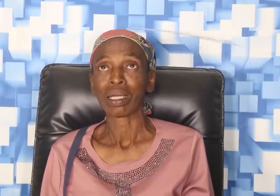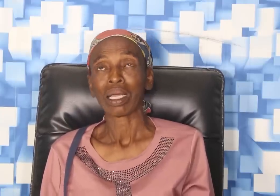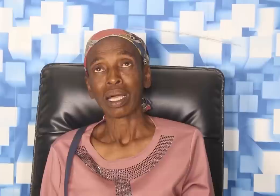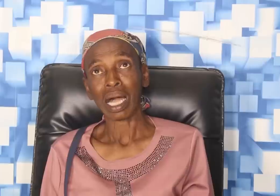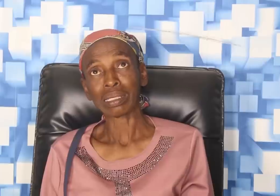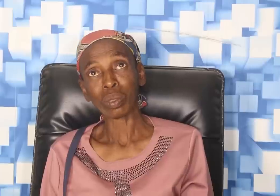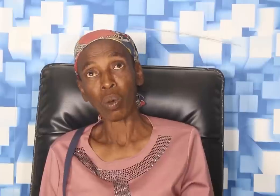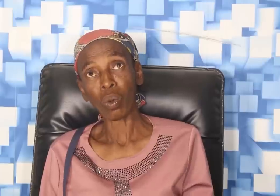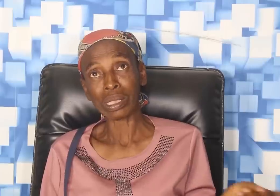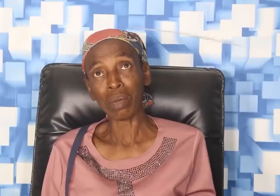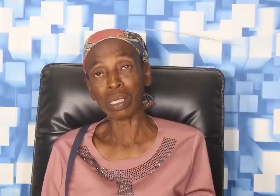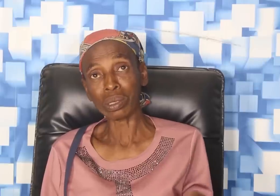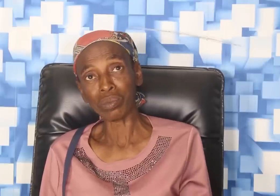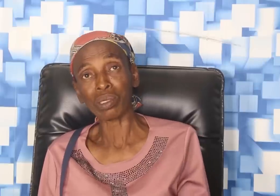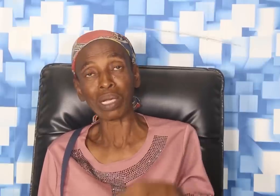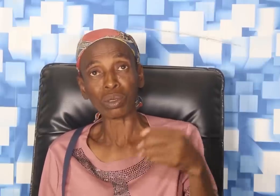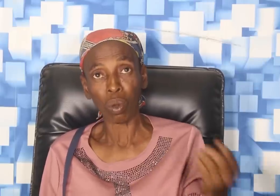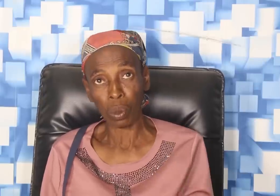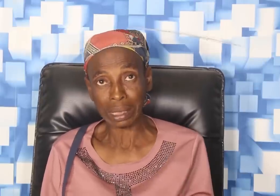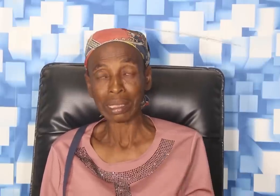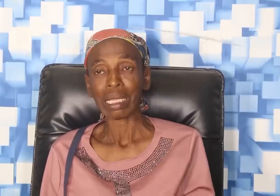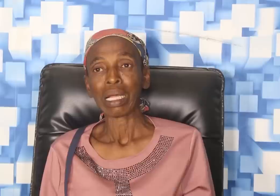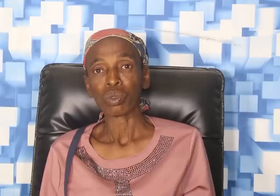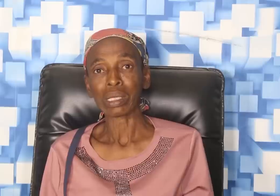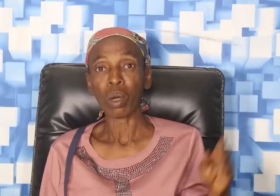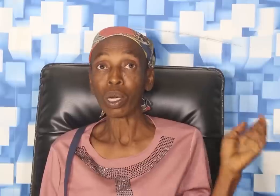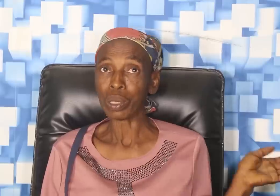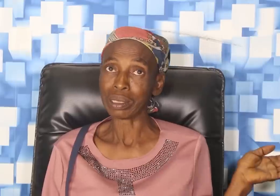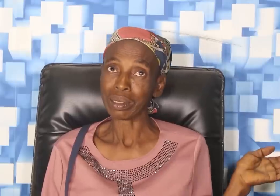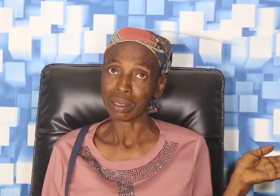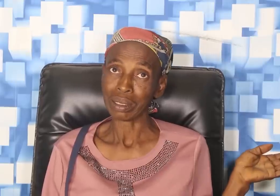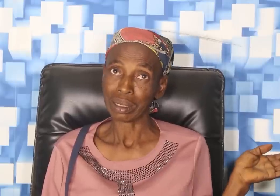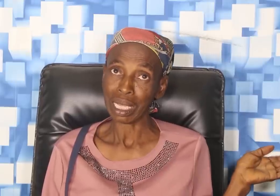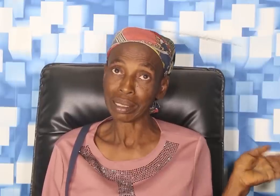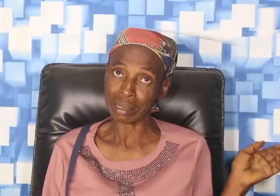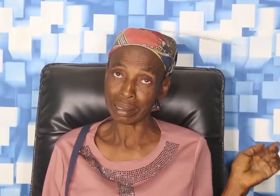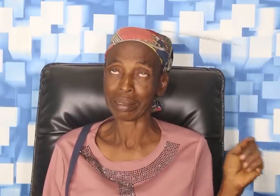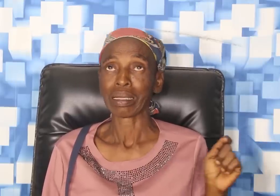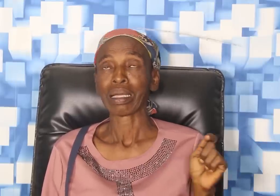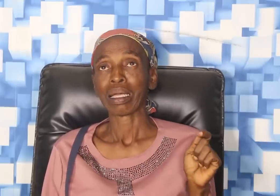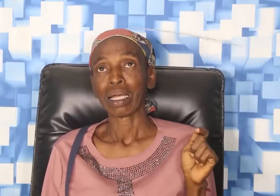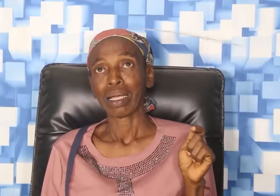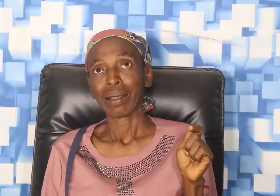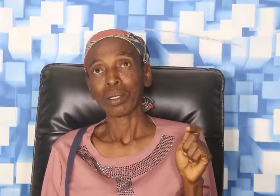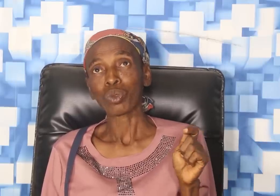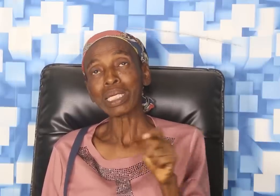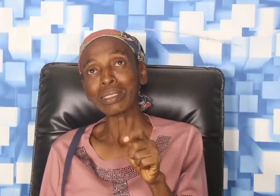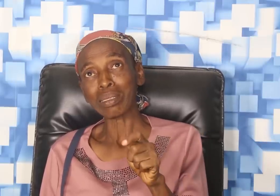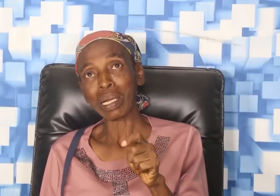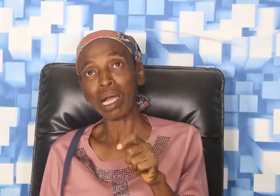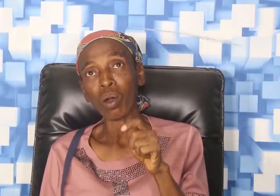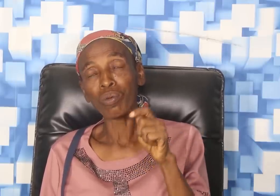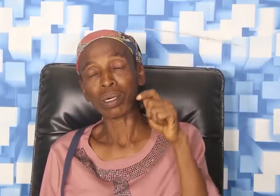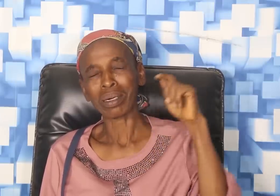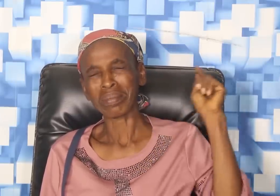there. And we can work with the army, civil defense or police. So now I work with NSCDC. During